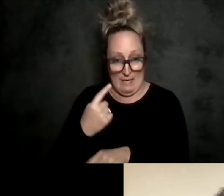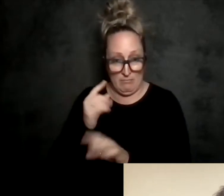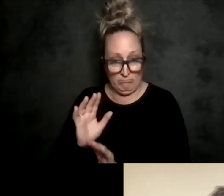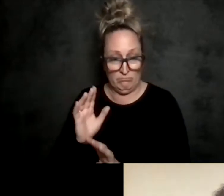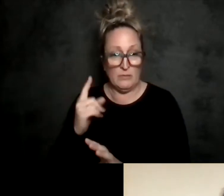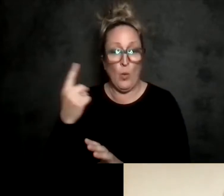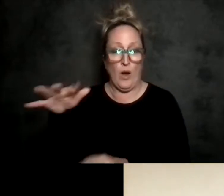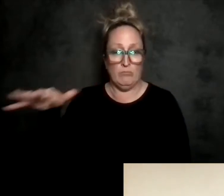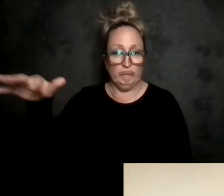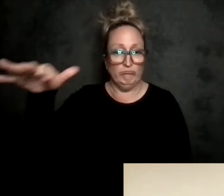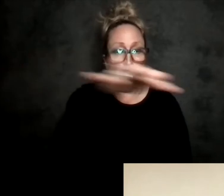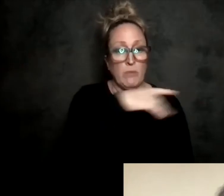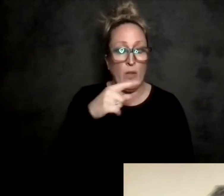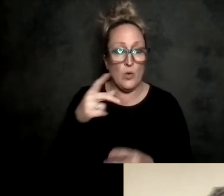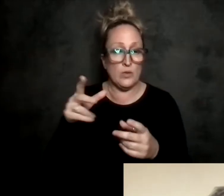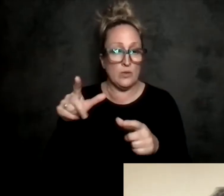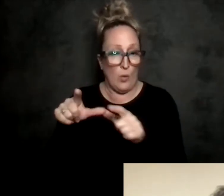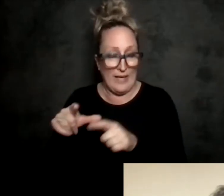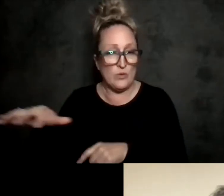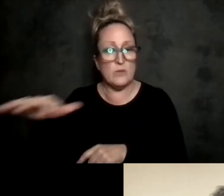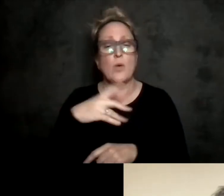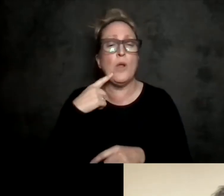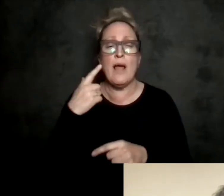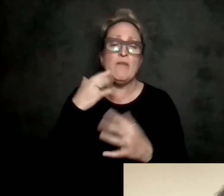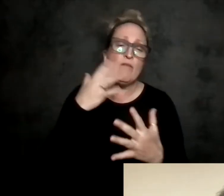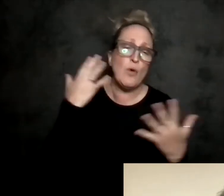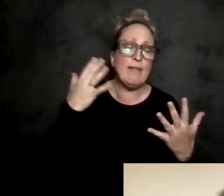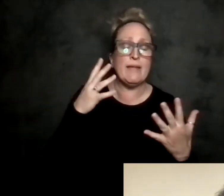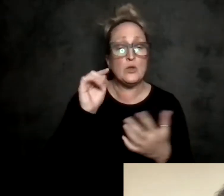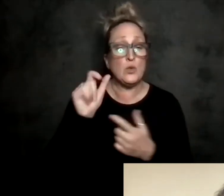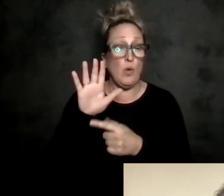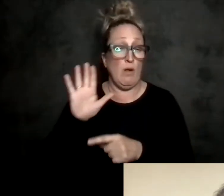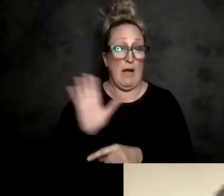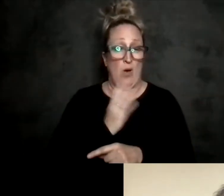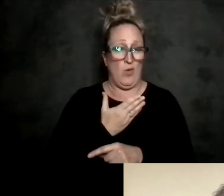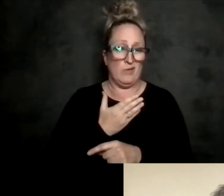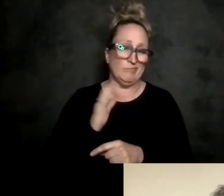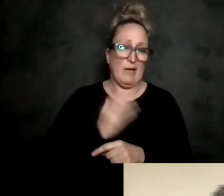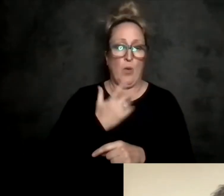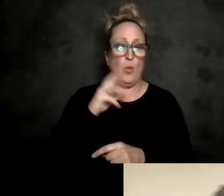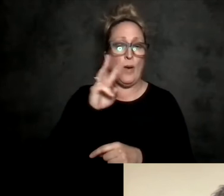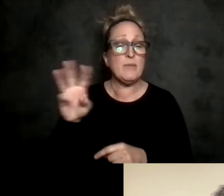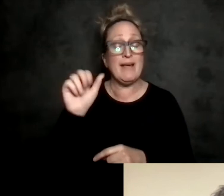in one of those locations, and we will have a very friendly tool on our website,